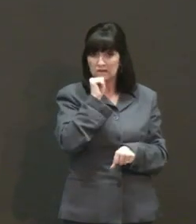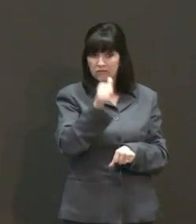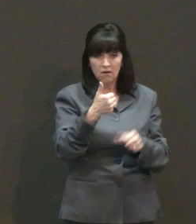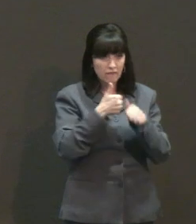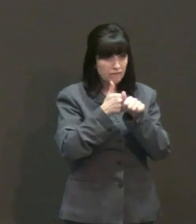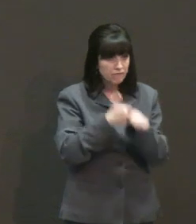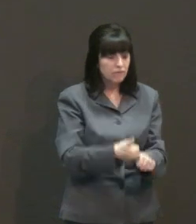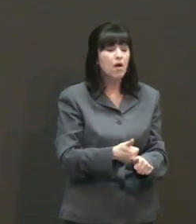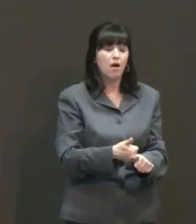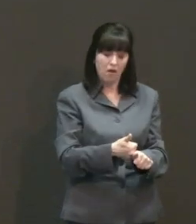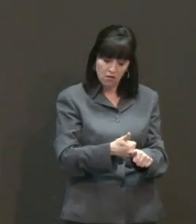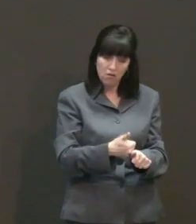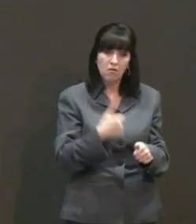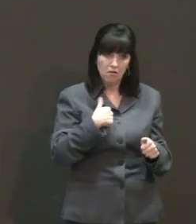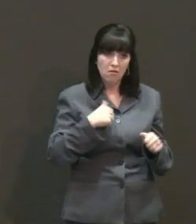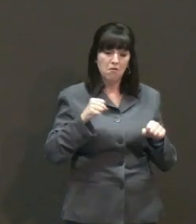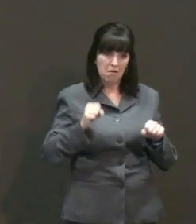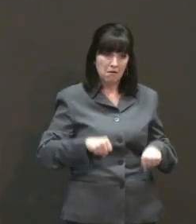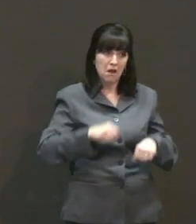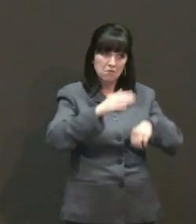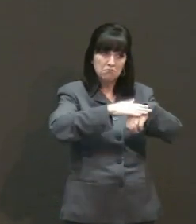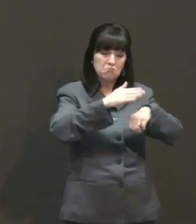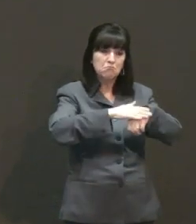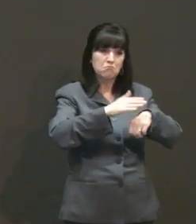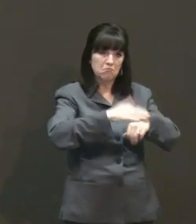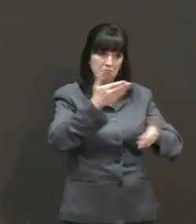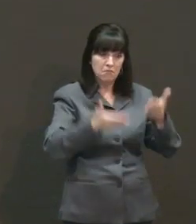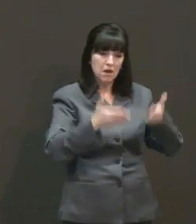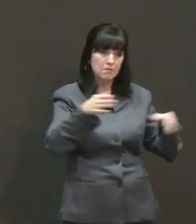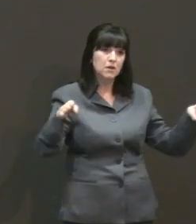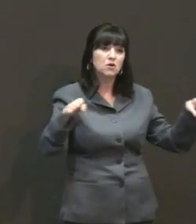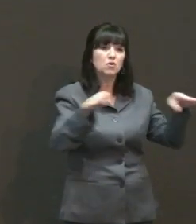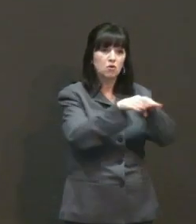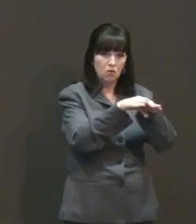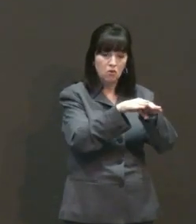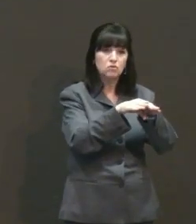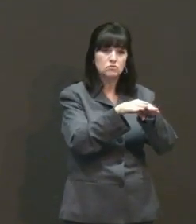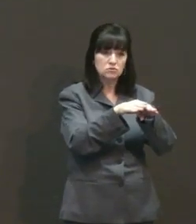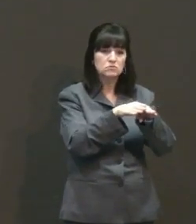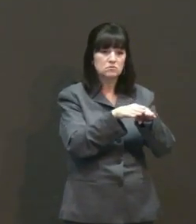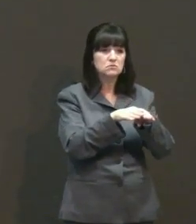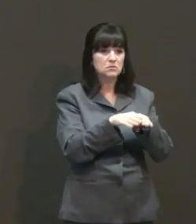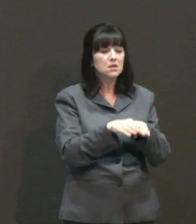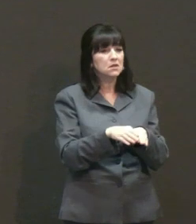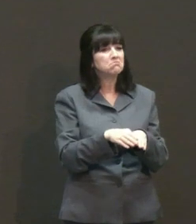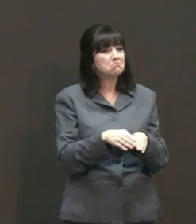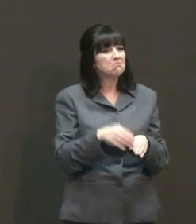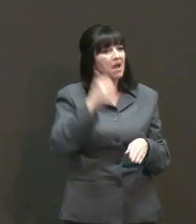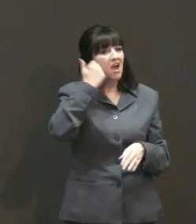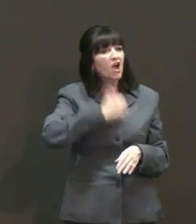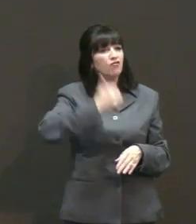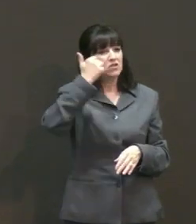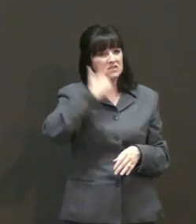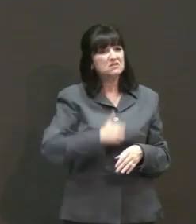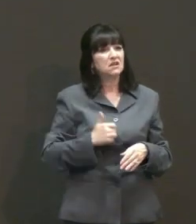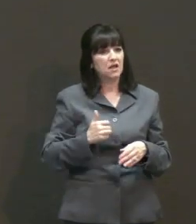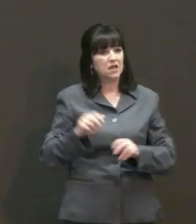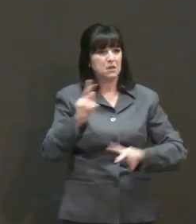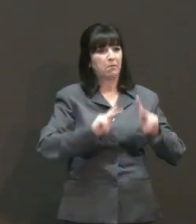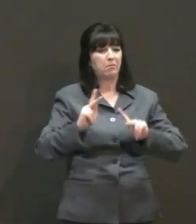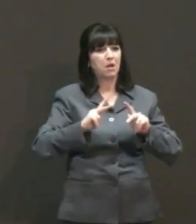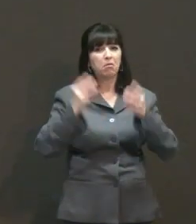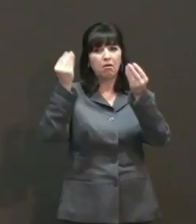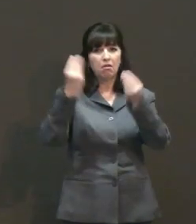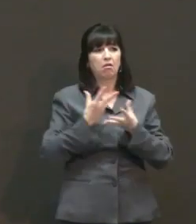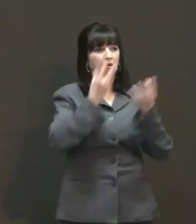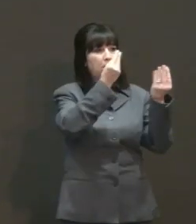point, but I get reports on a regular basis about inappropriate activity happening in